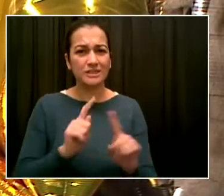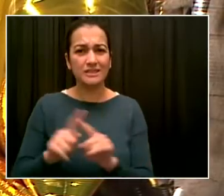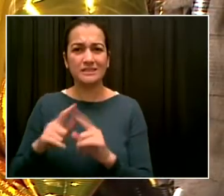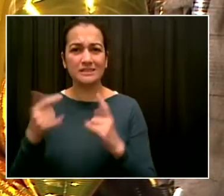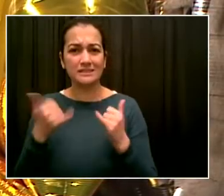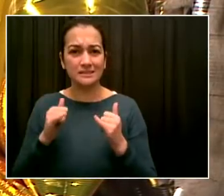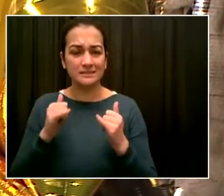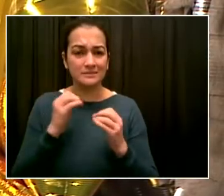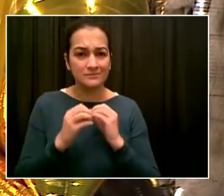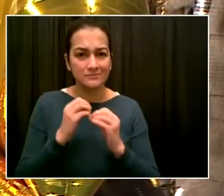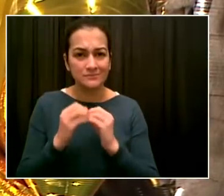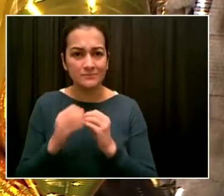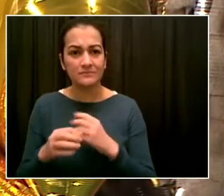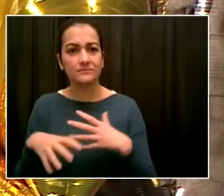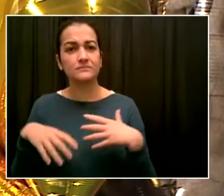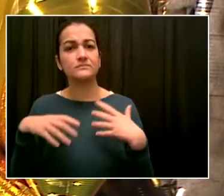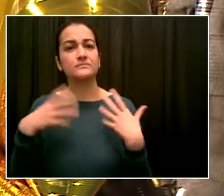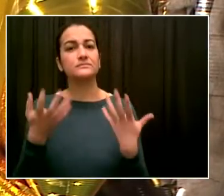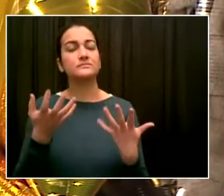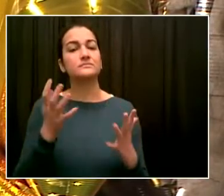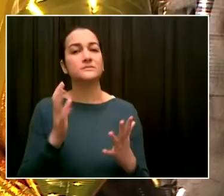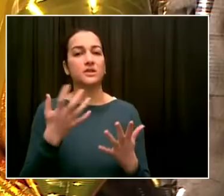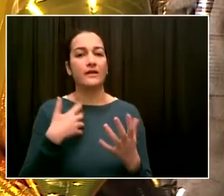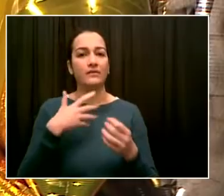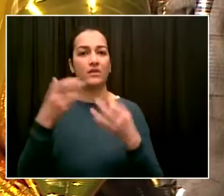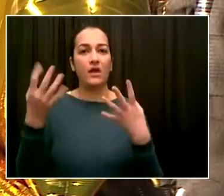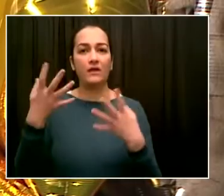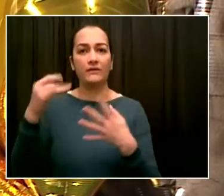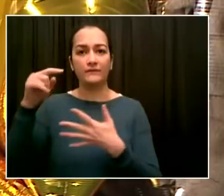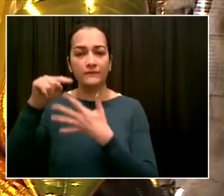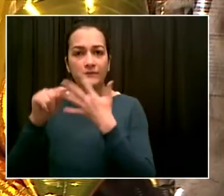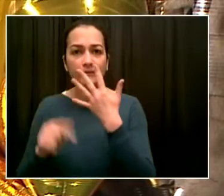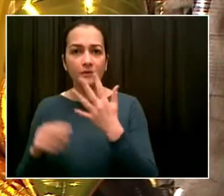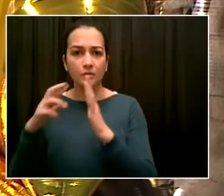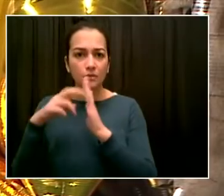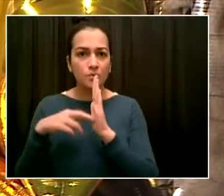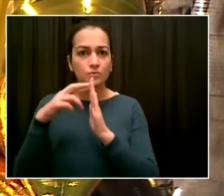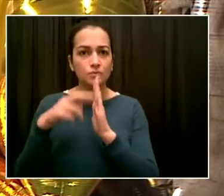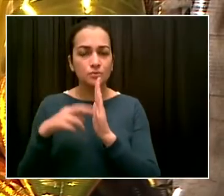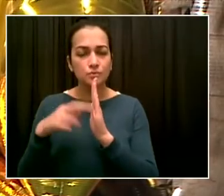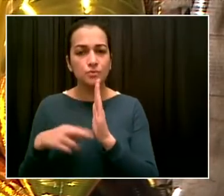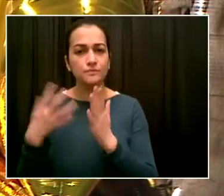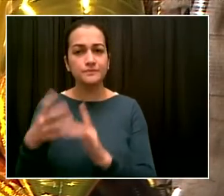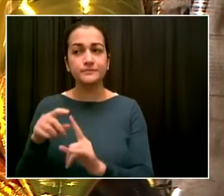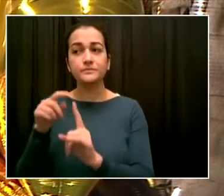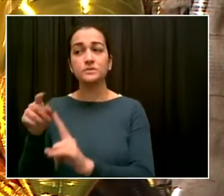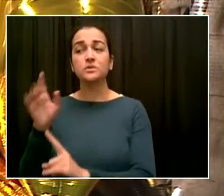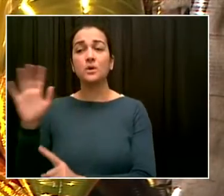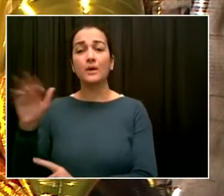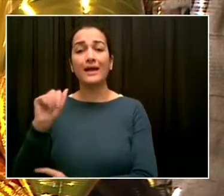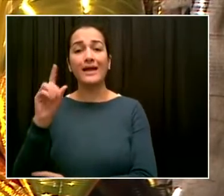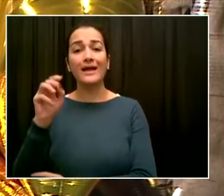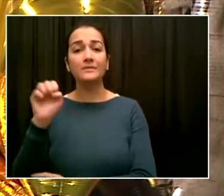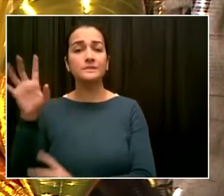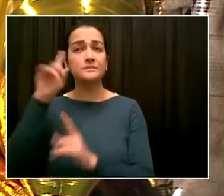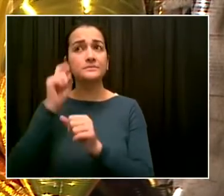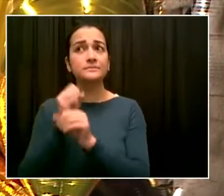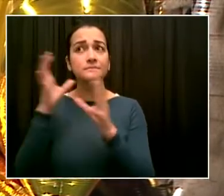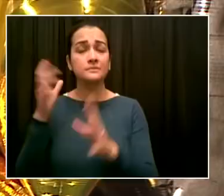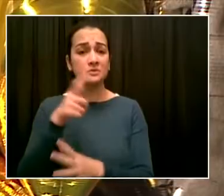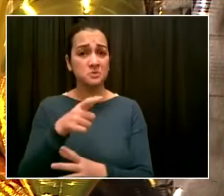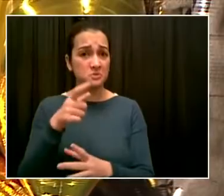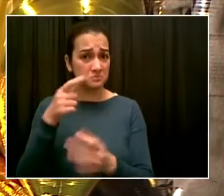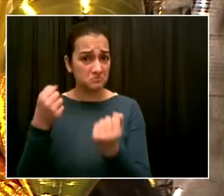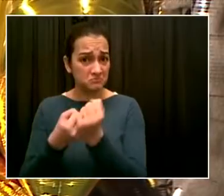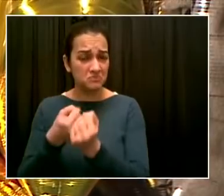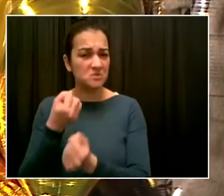or share Adams's cryptocurrency ambitions for the city. Well, what I've seen from the mayor-elect is